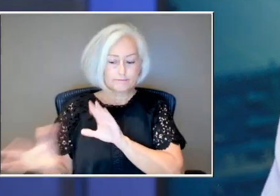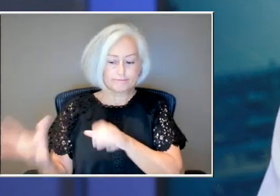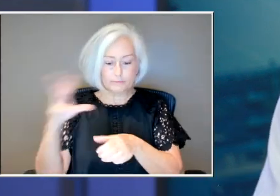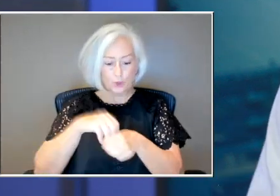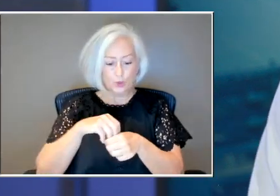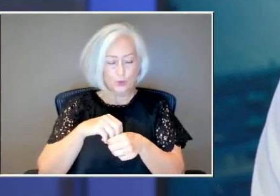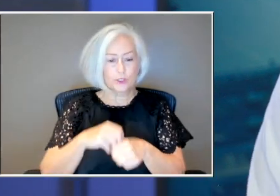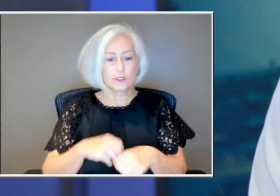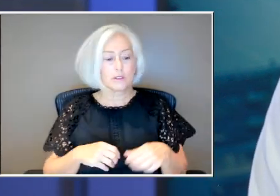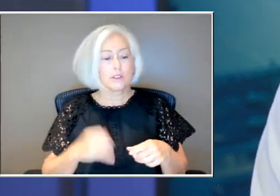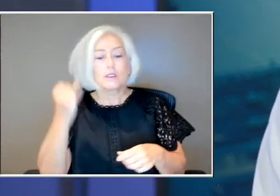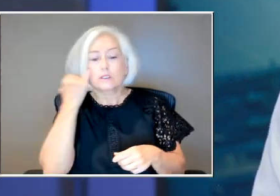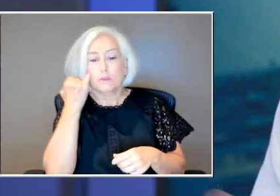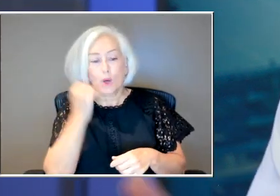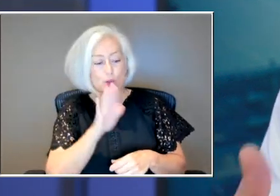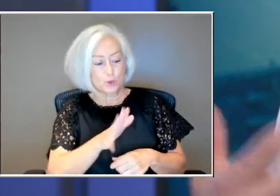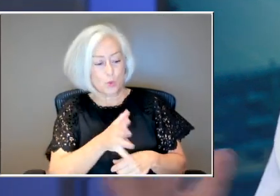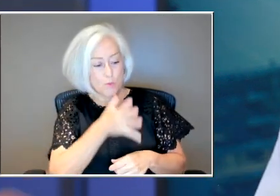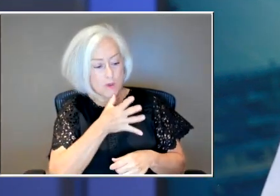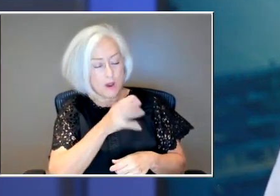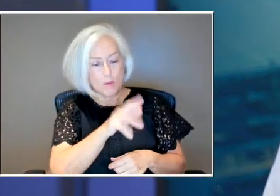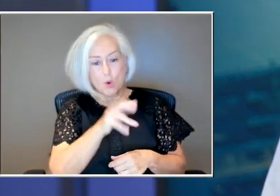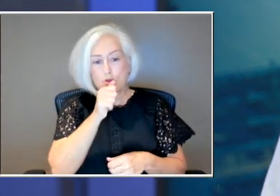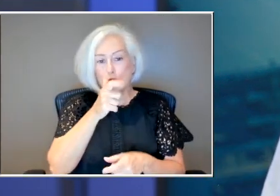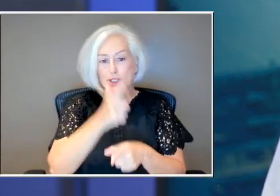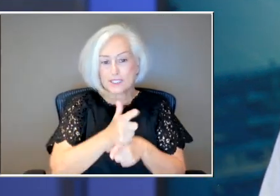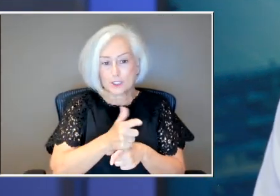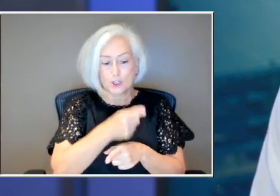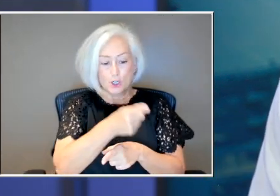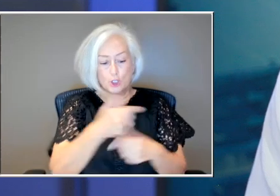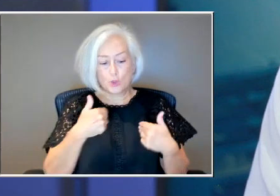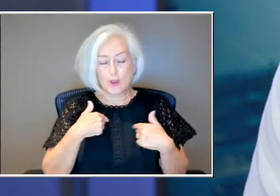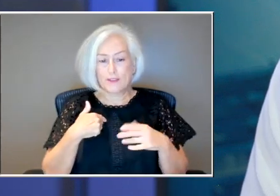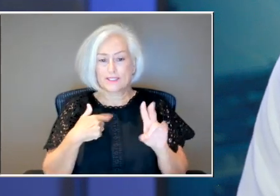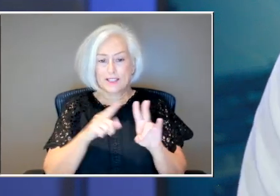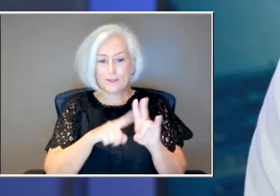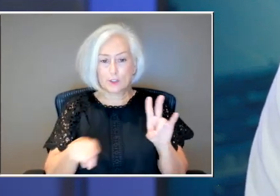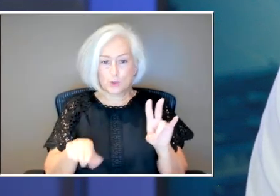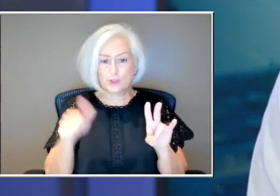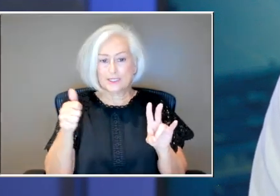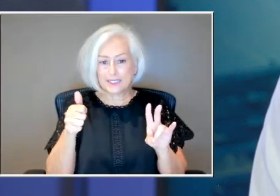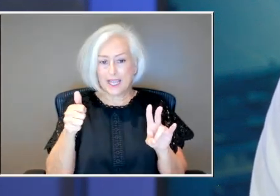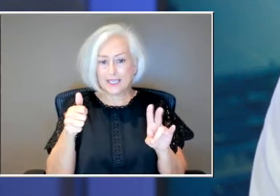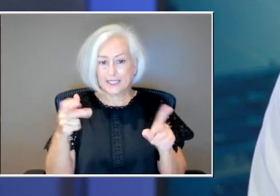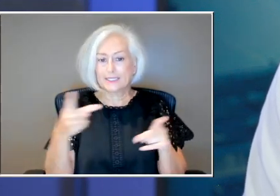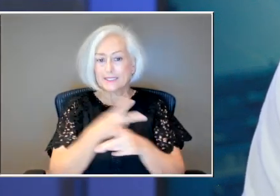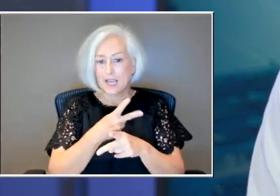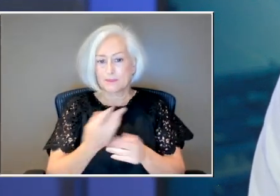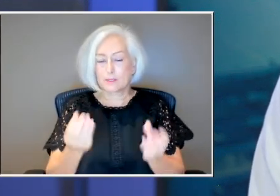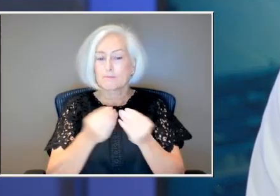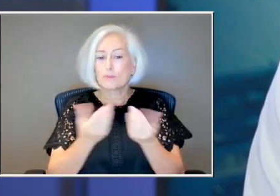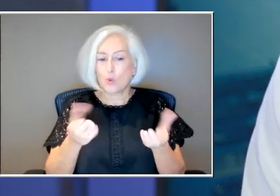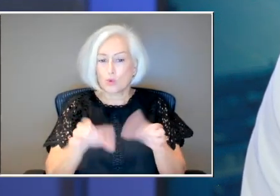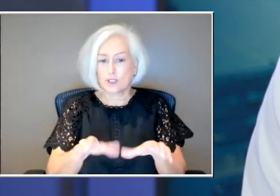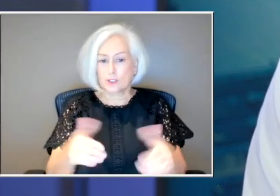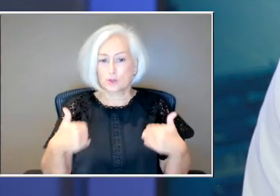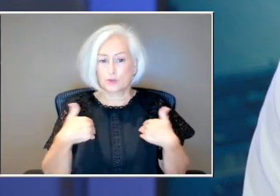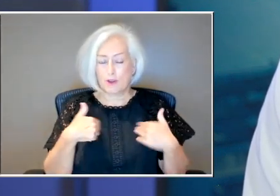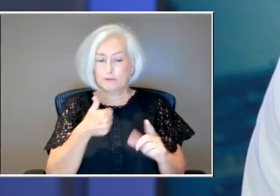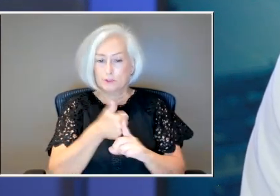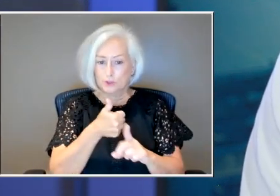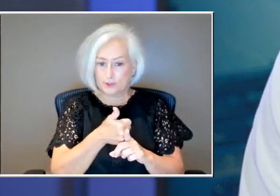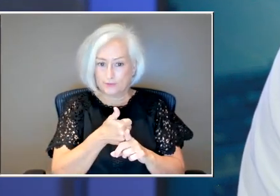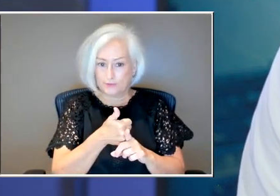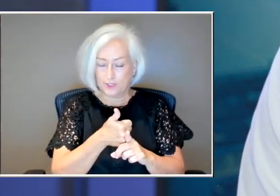or your sister has endometriosis, you have like a 7 to 10-fold increased risk of having the disease yourself. So we know there's some